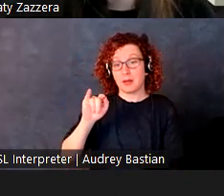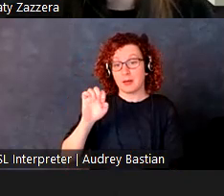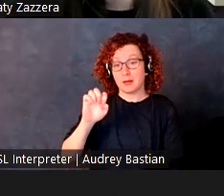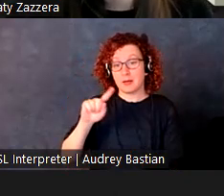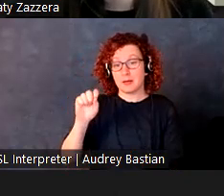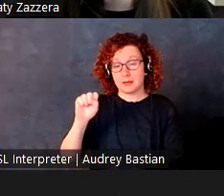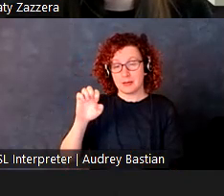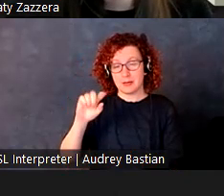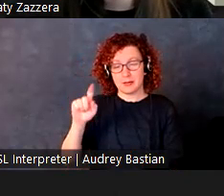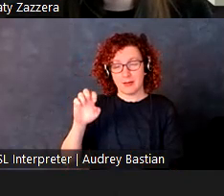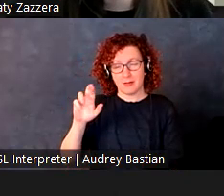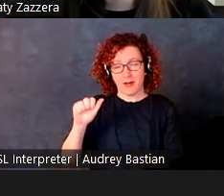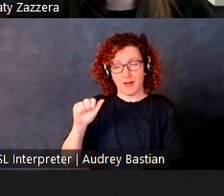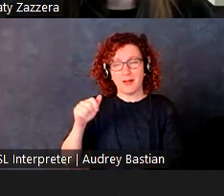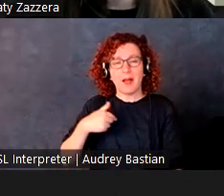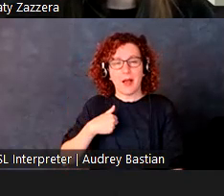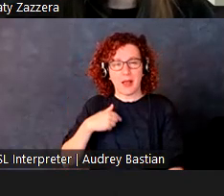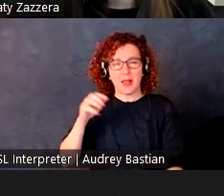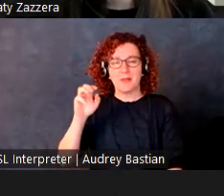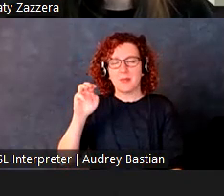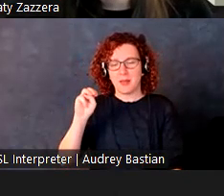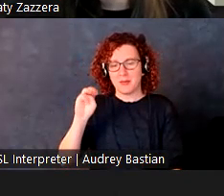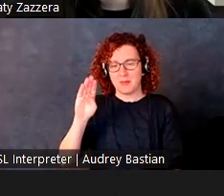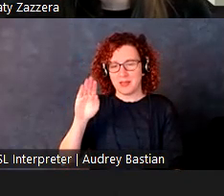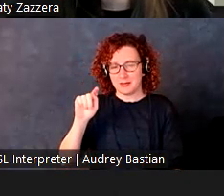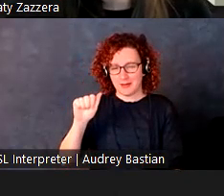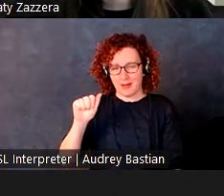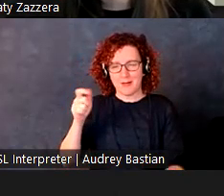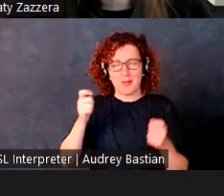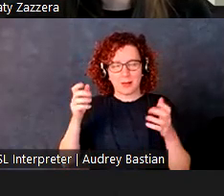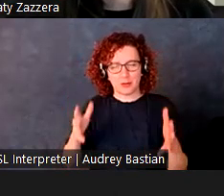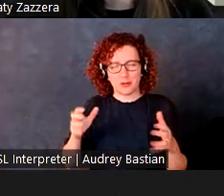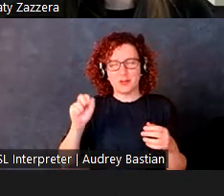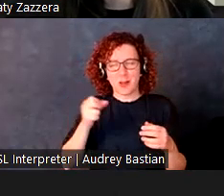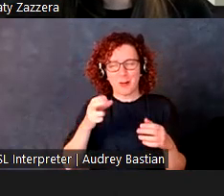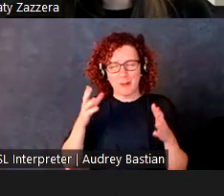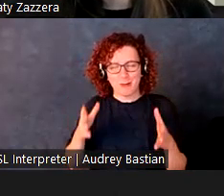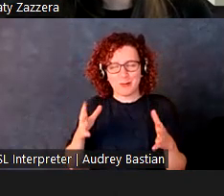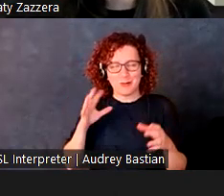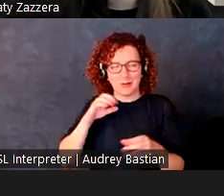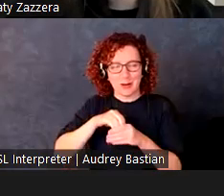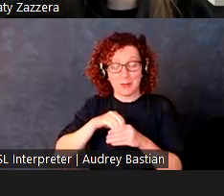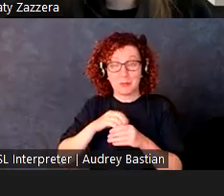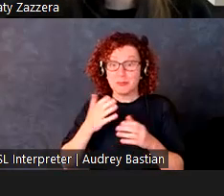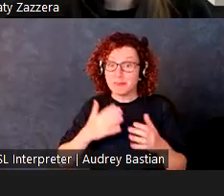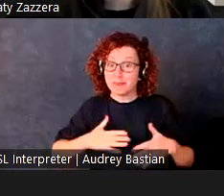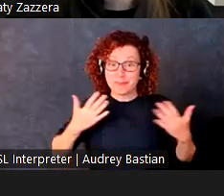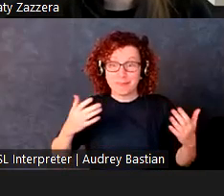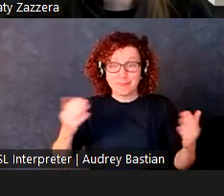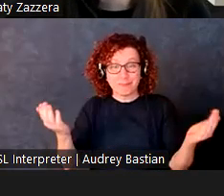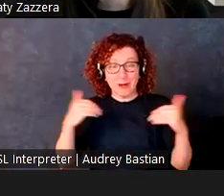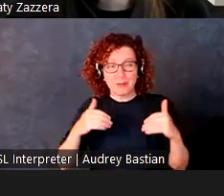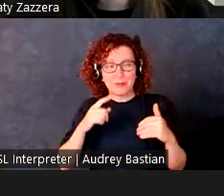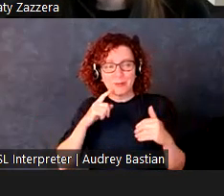MBTA's Manager of Stakeholder Engagement, and I'm delighted to welcome you to our public meeting on the Ruggles Station Improvements Phase